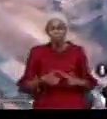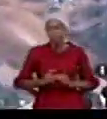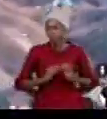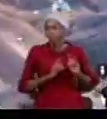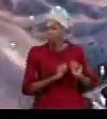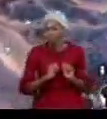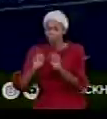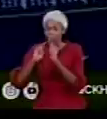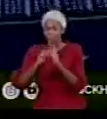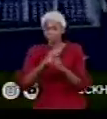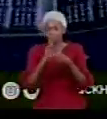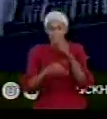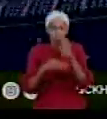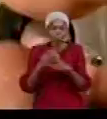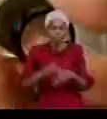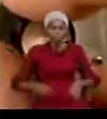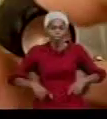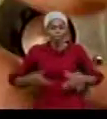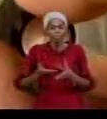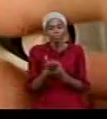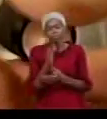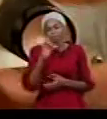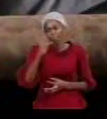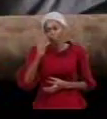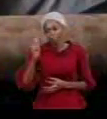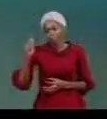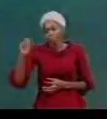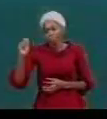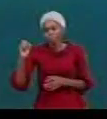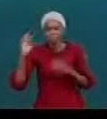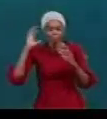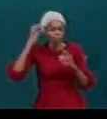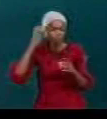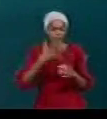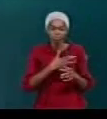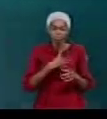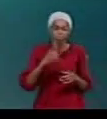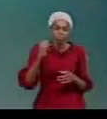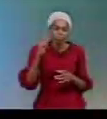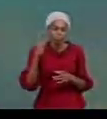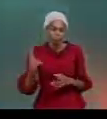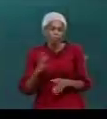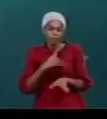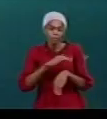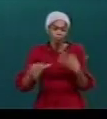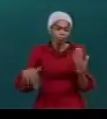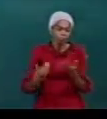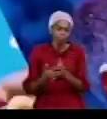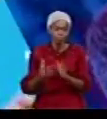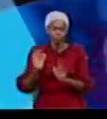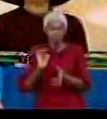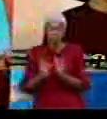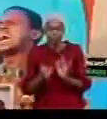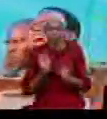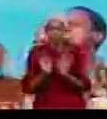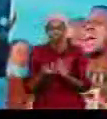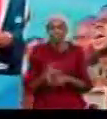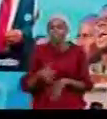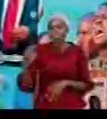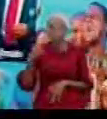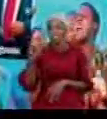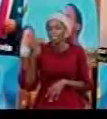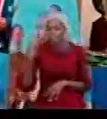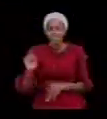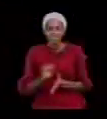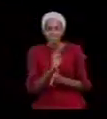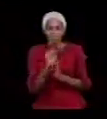world live via satellite, radio and television, and all our social media platforms. GCK